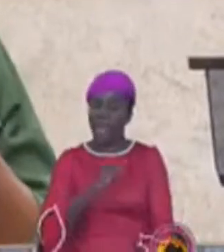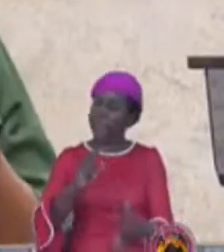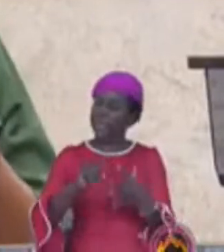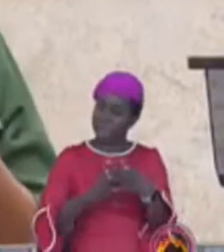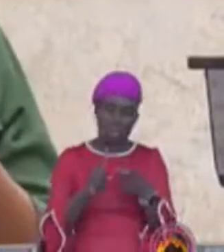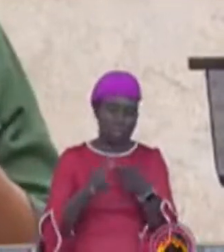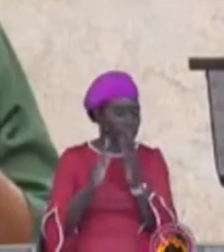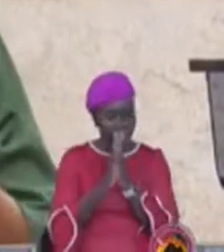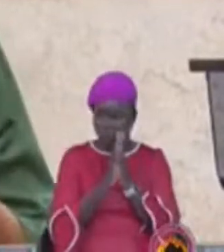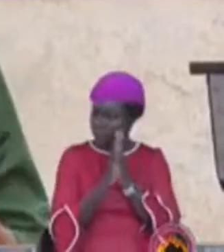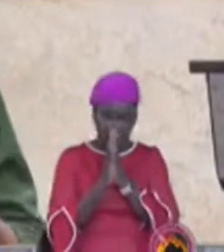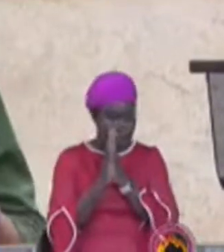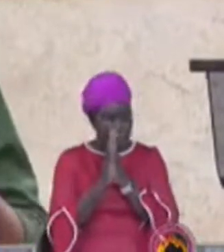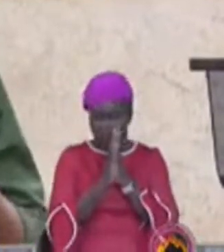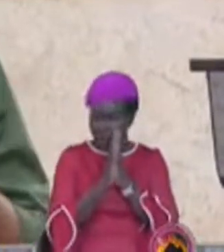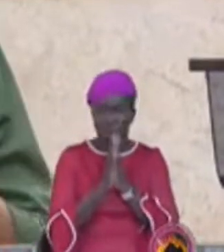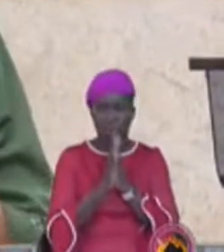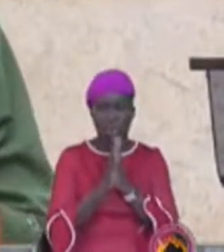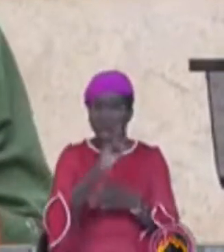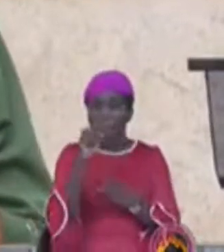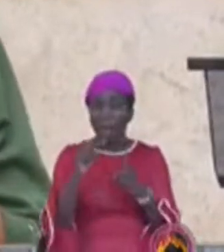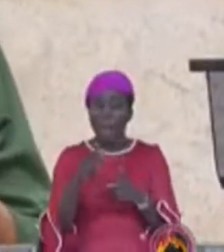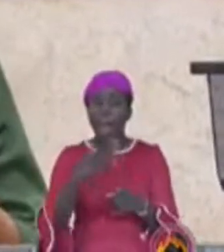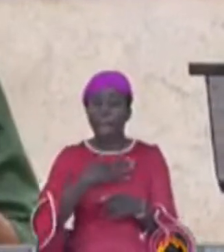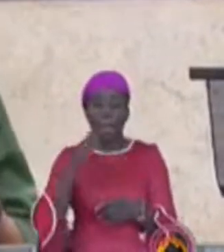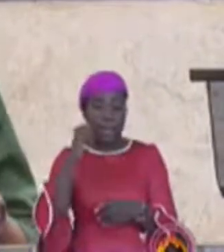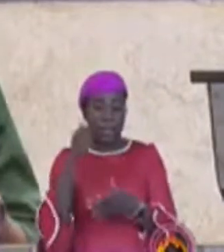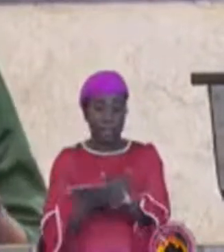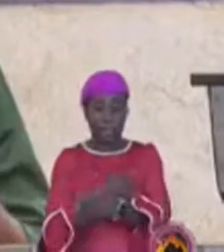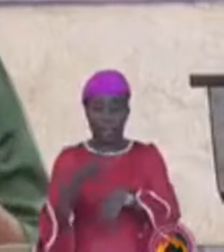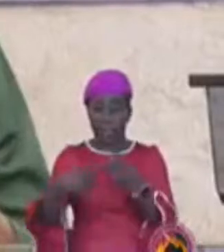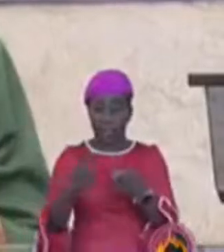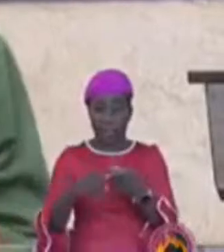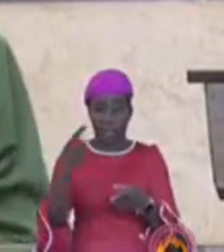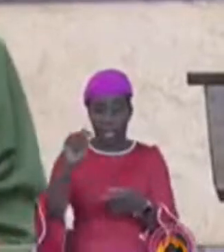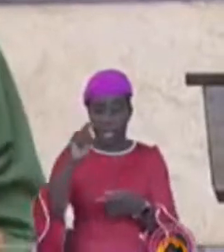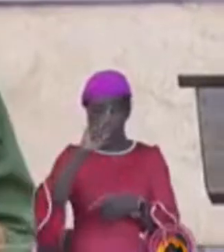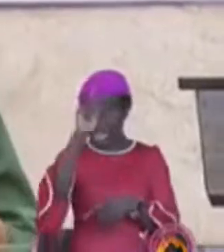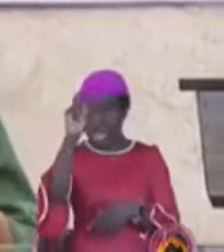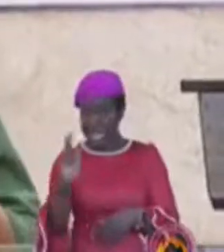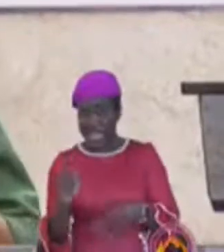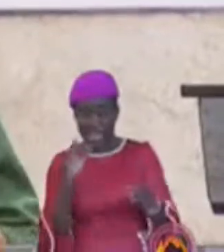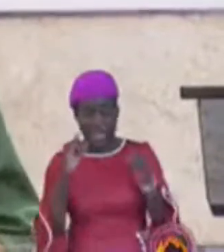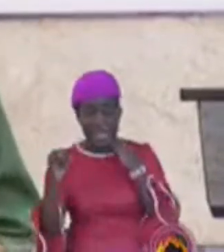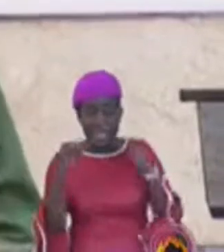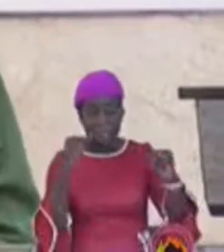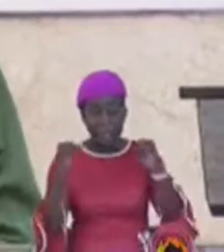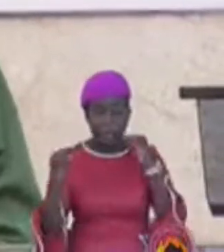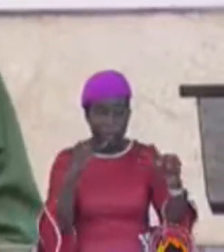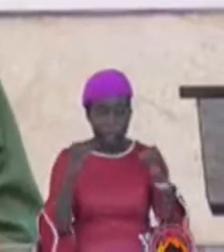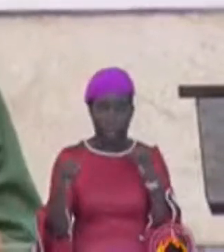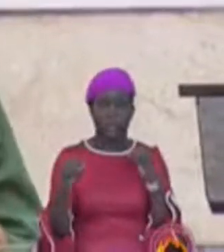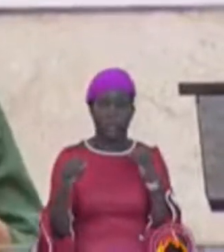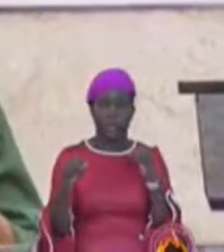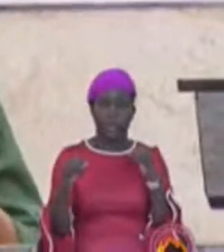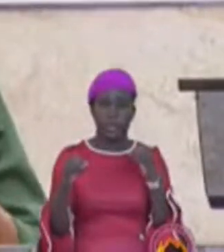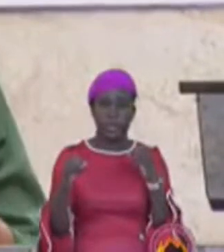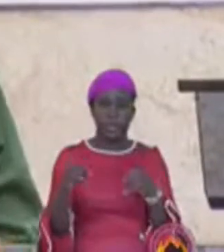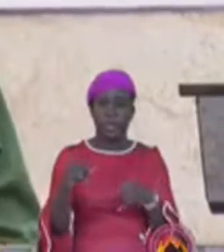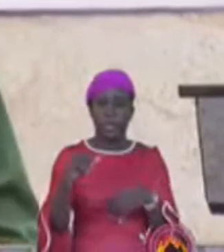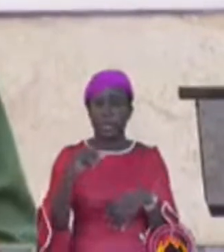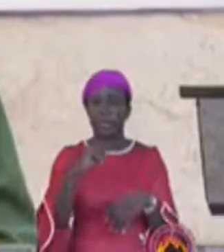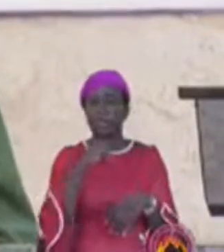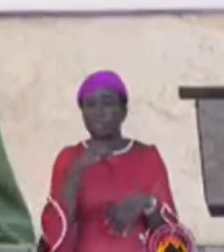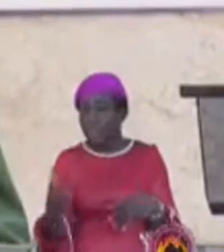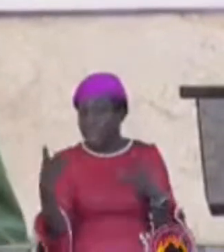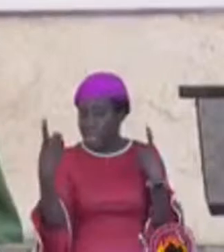her. So when she went for the interview, after some weeks, nothing happened. Through October, nothing happened. I